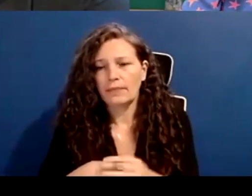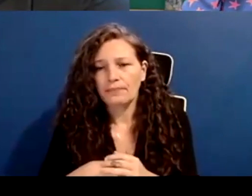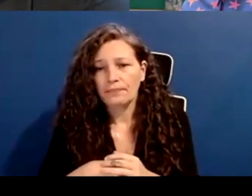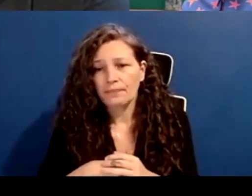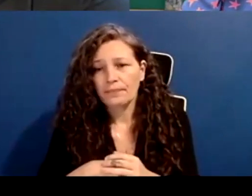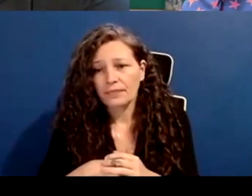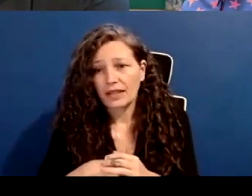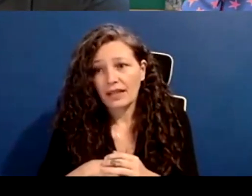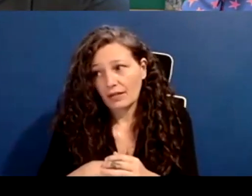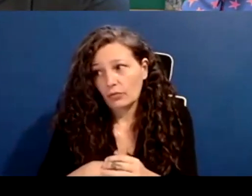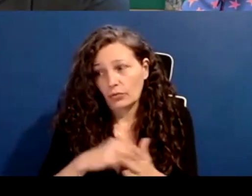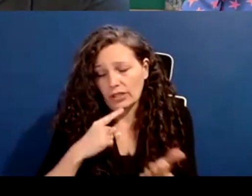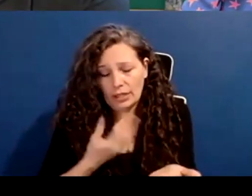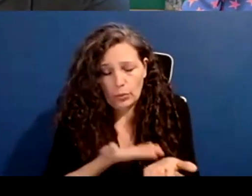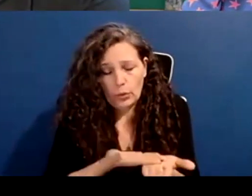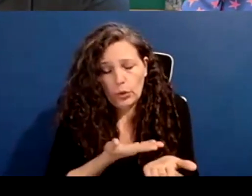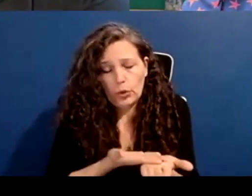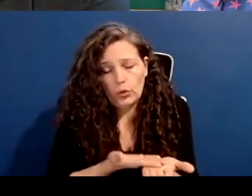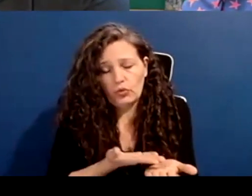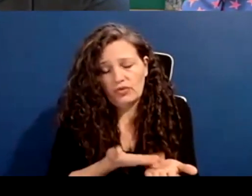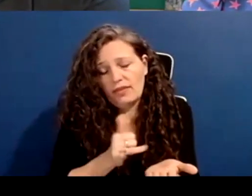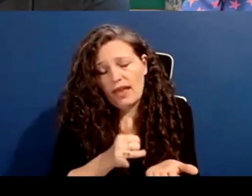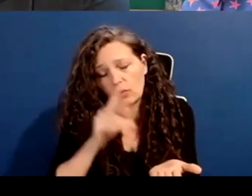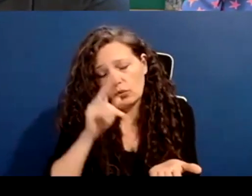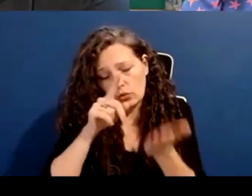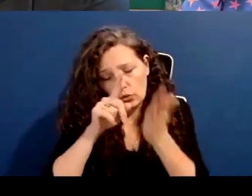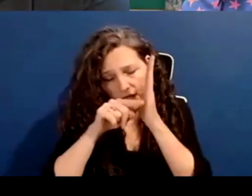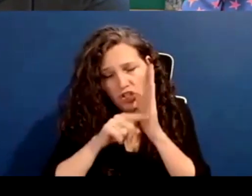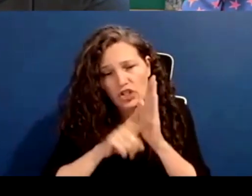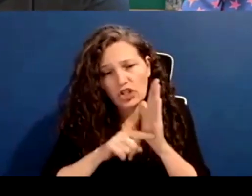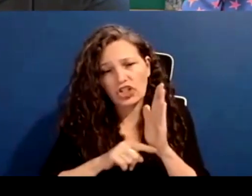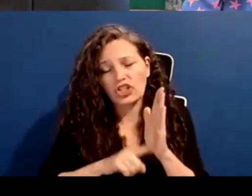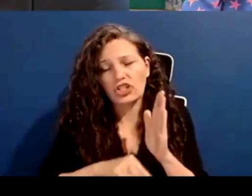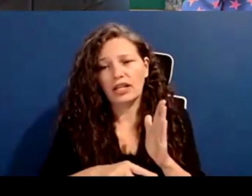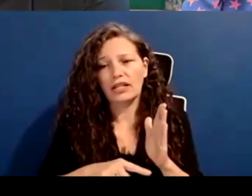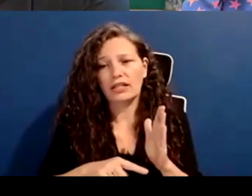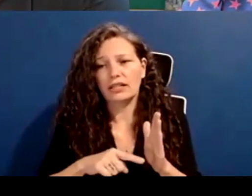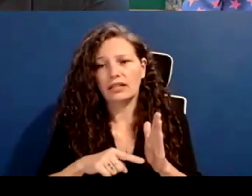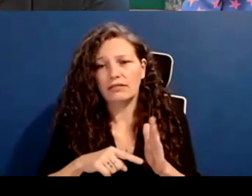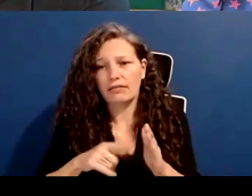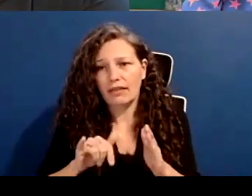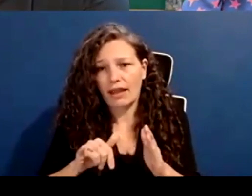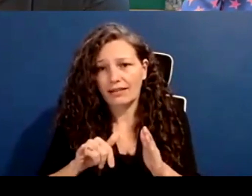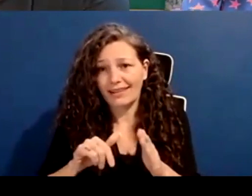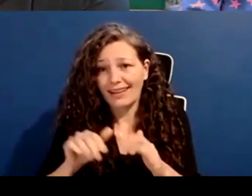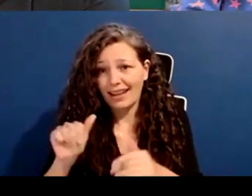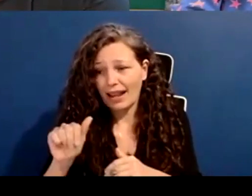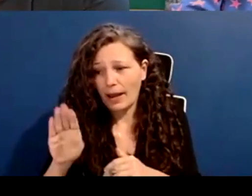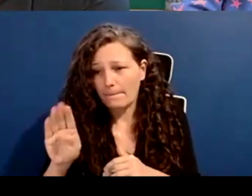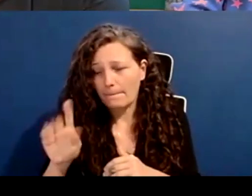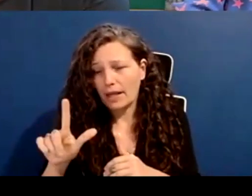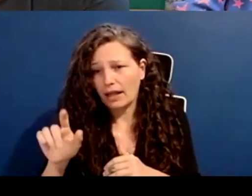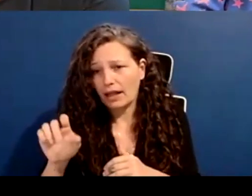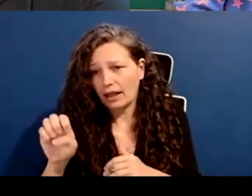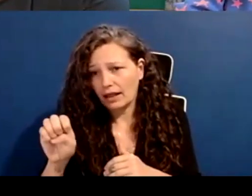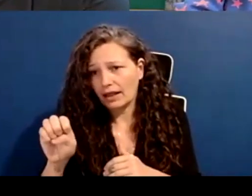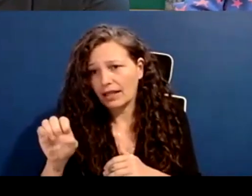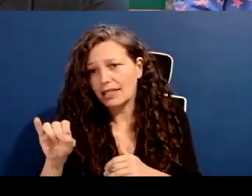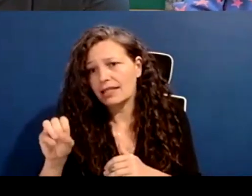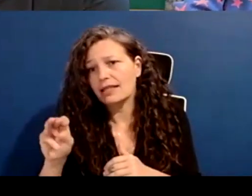that research and to show that ableism, in fact, was the thing that helped prop up